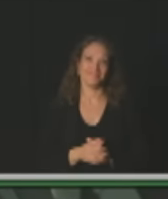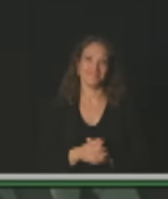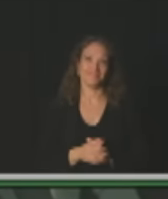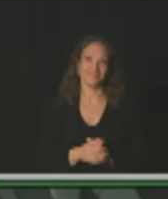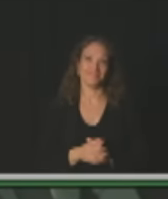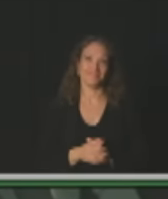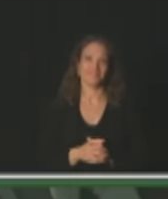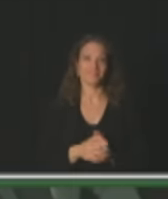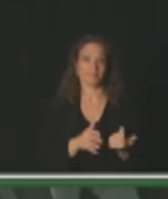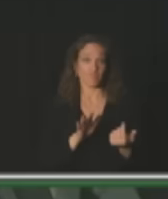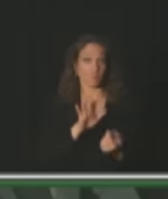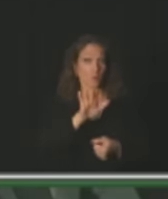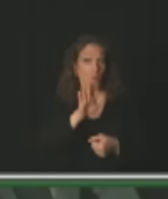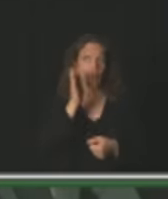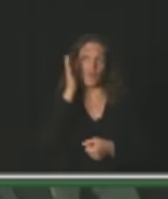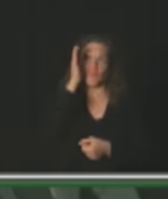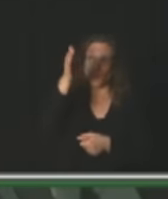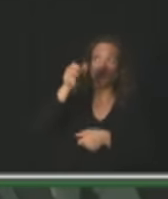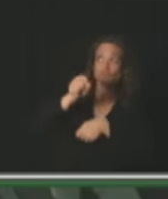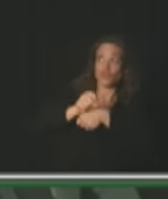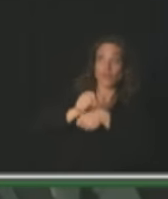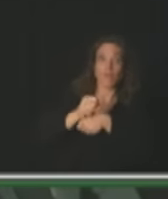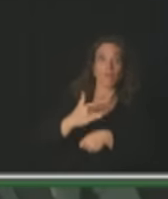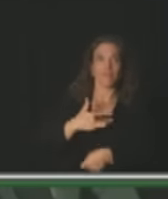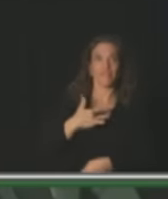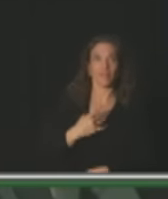Don't let your job box you in.